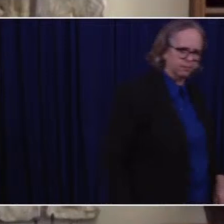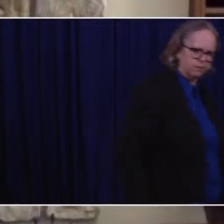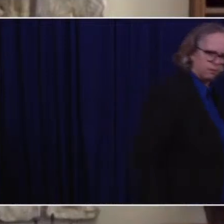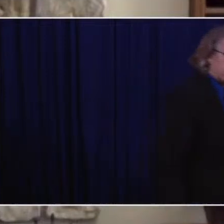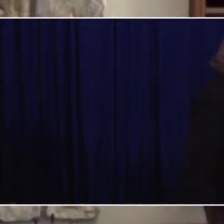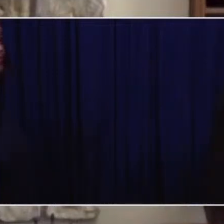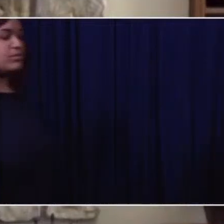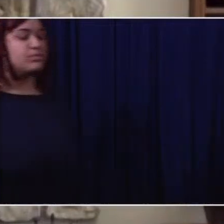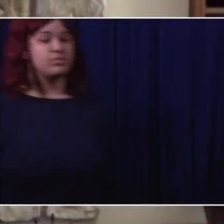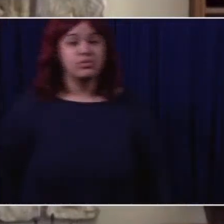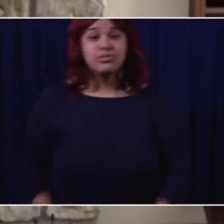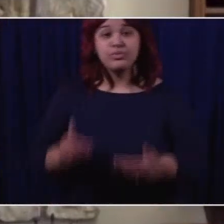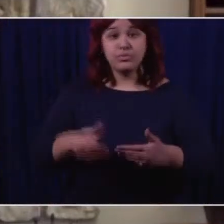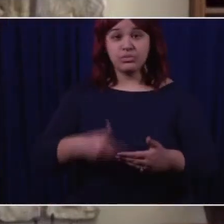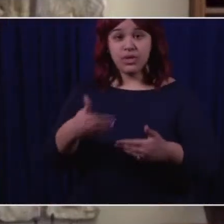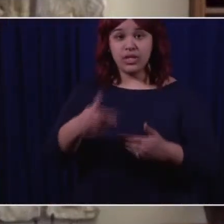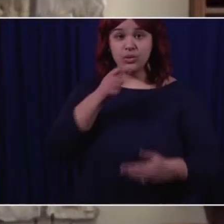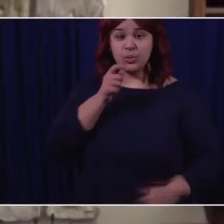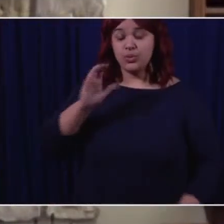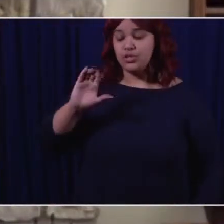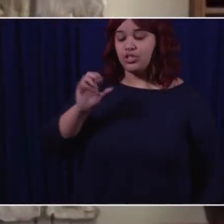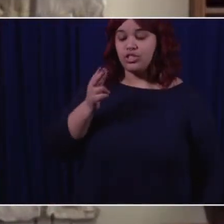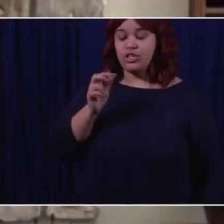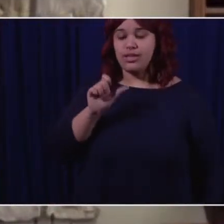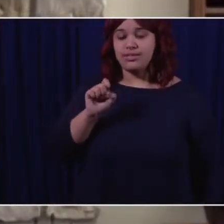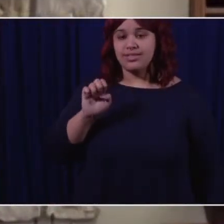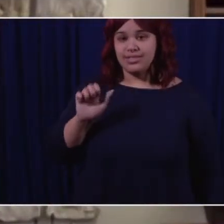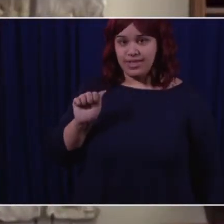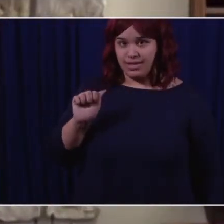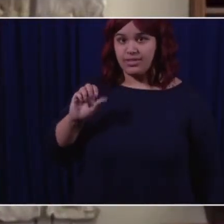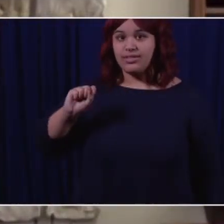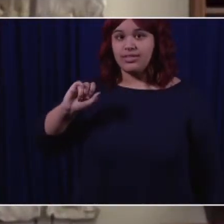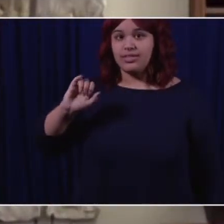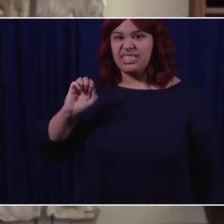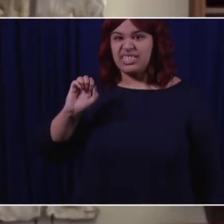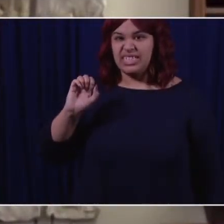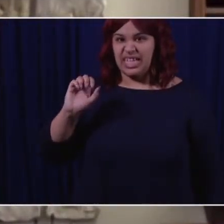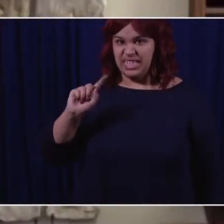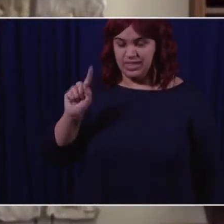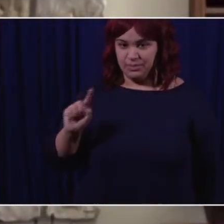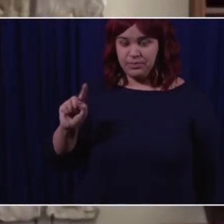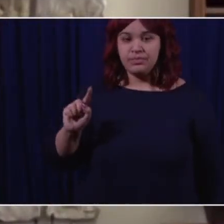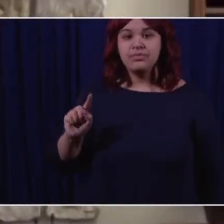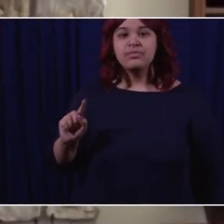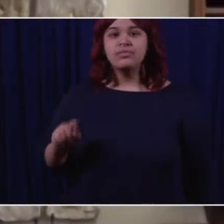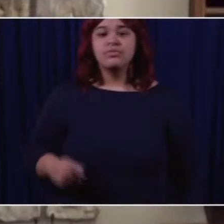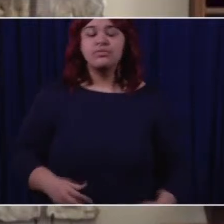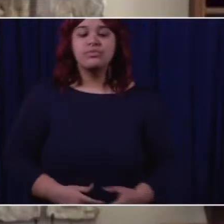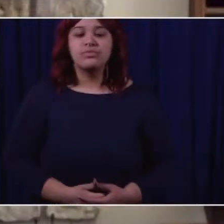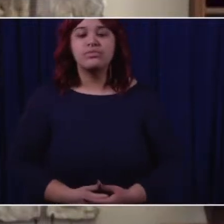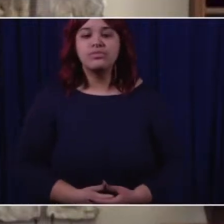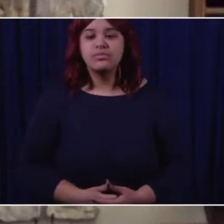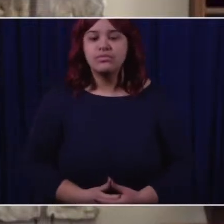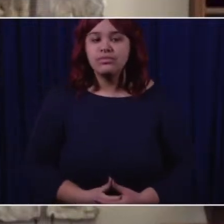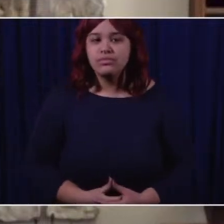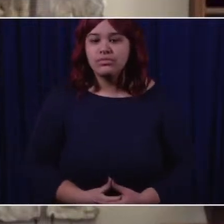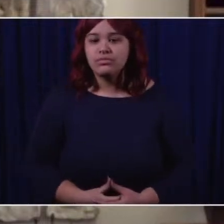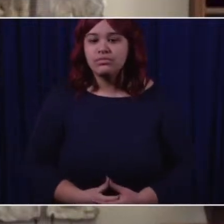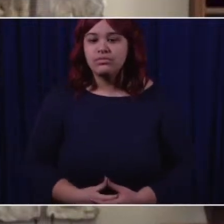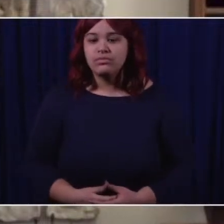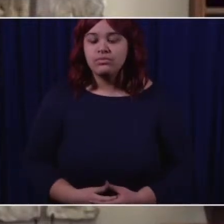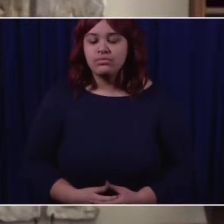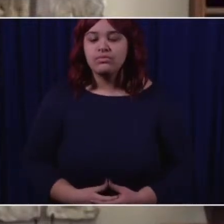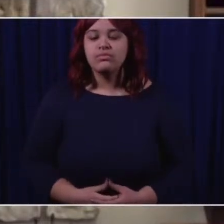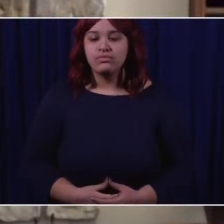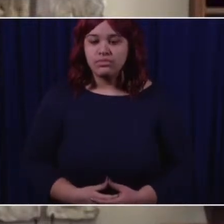Dayton. Hi there, Governor DeWine. Hey, so the Ohio Department of Job and Family Services says the fraud review will also